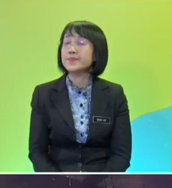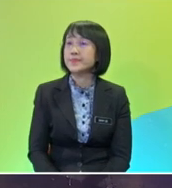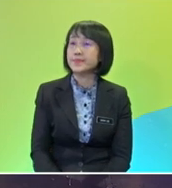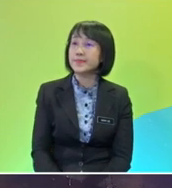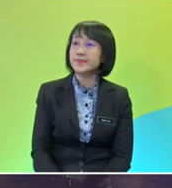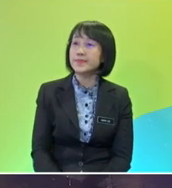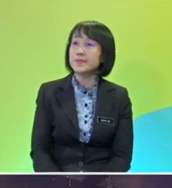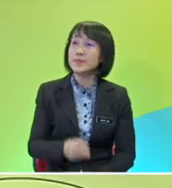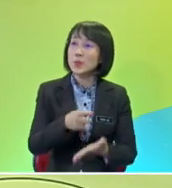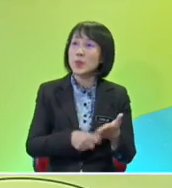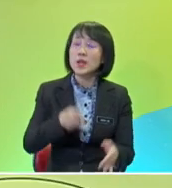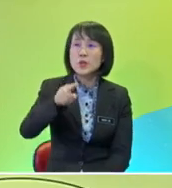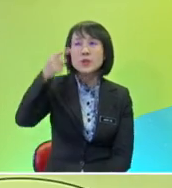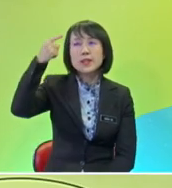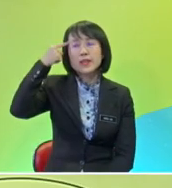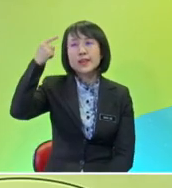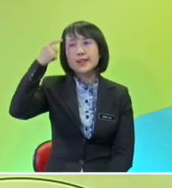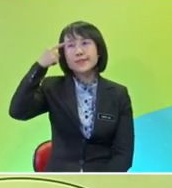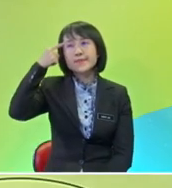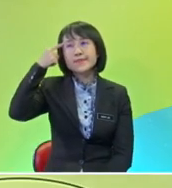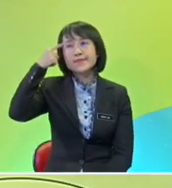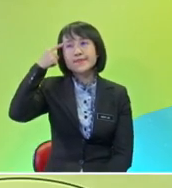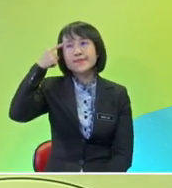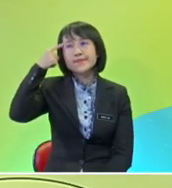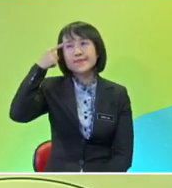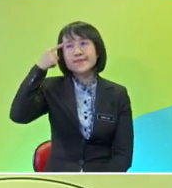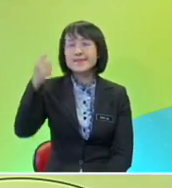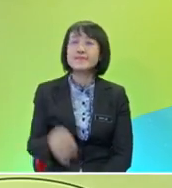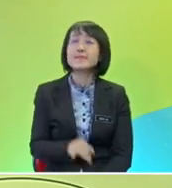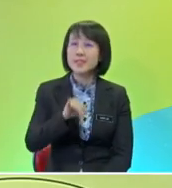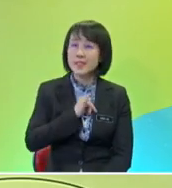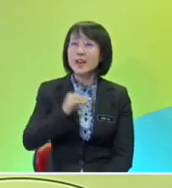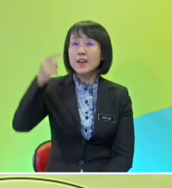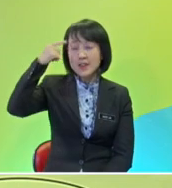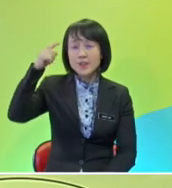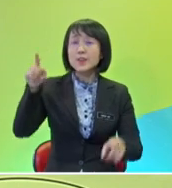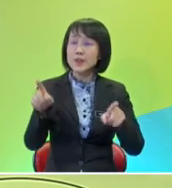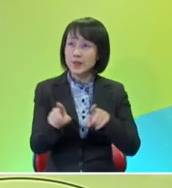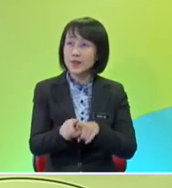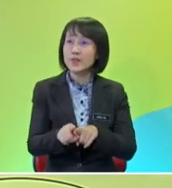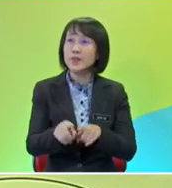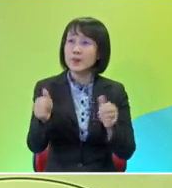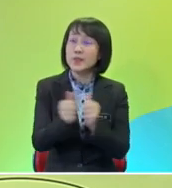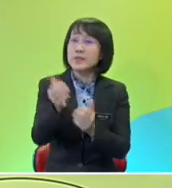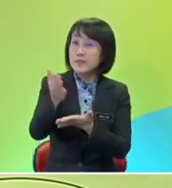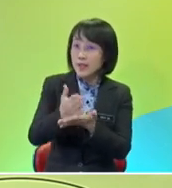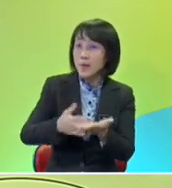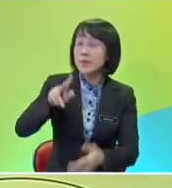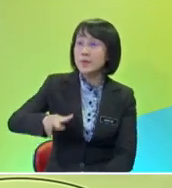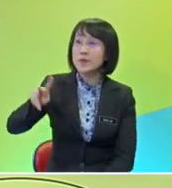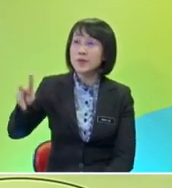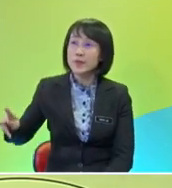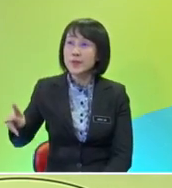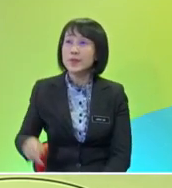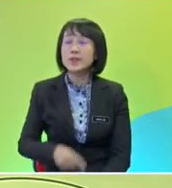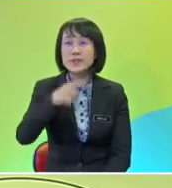think? Well, I kind of agree. I agree with some of the pupils saying that it's not